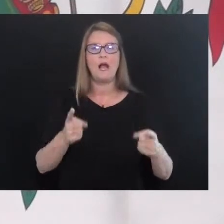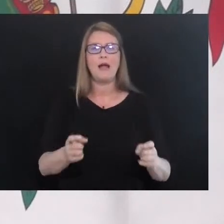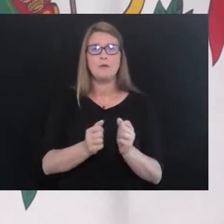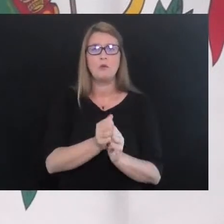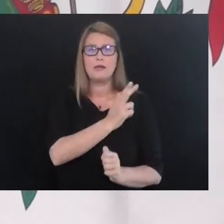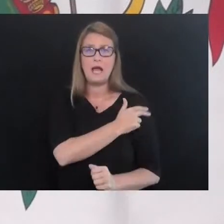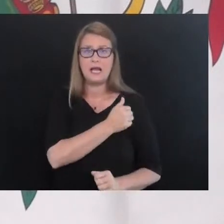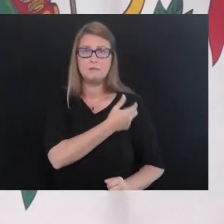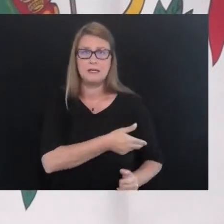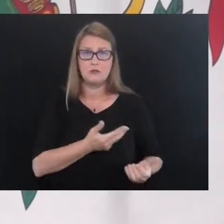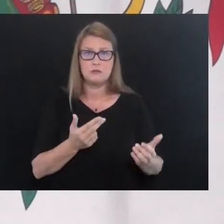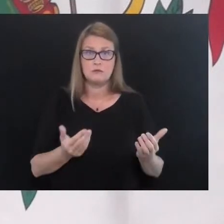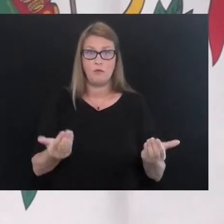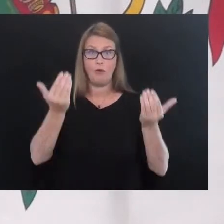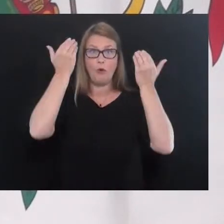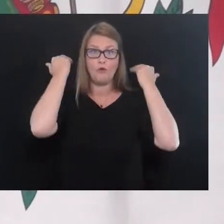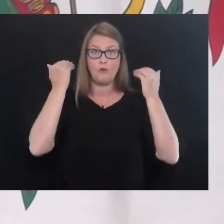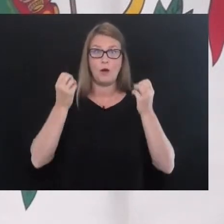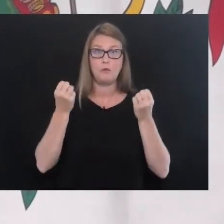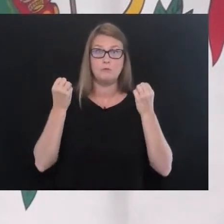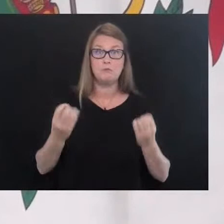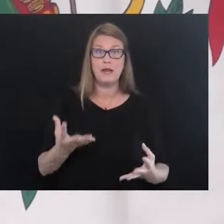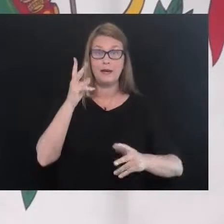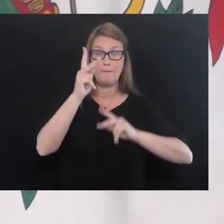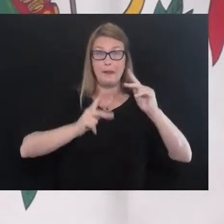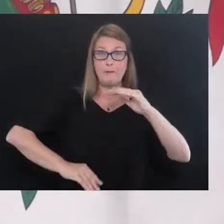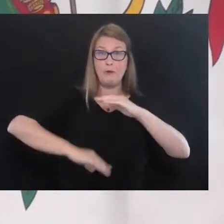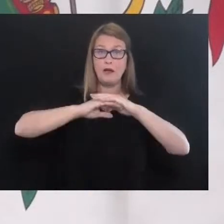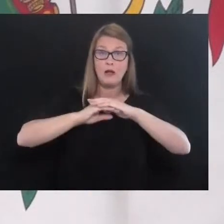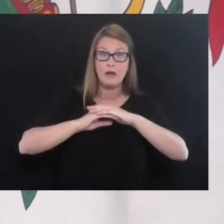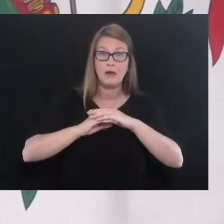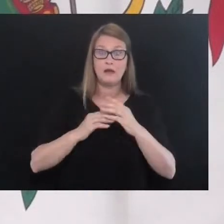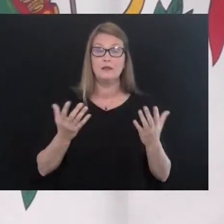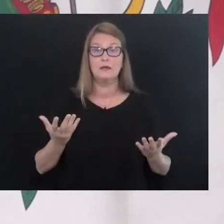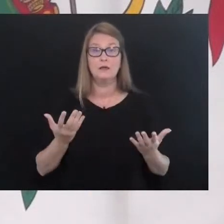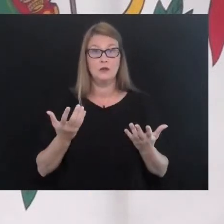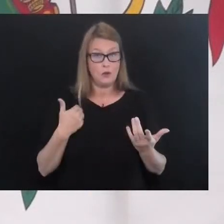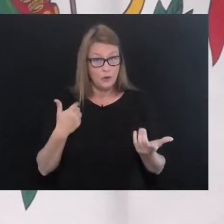hospitals? The bottom line is this.